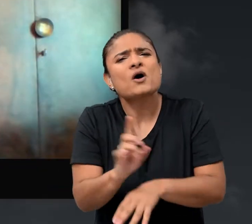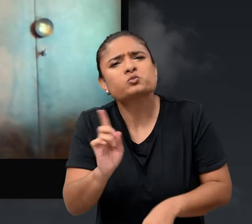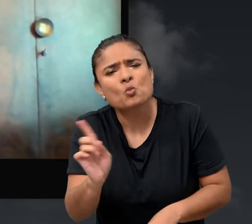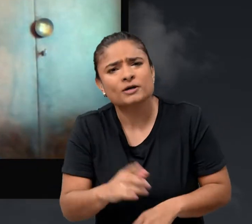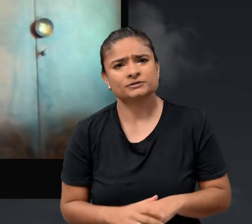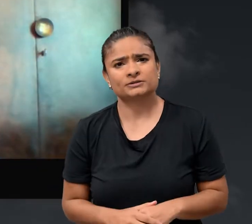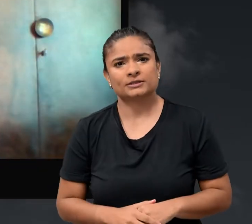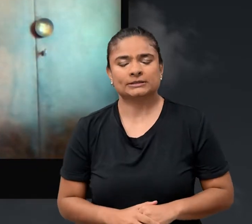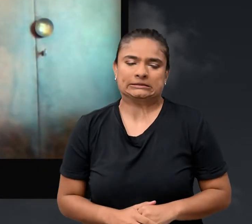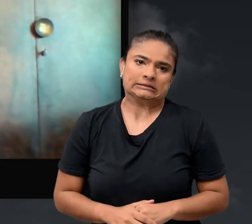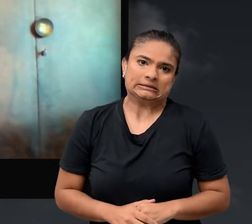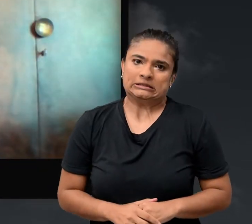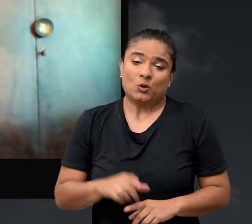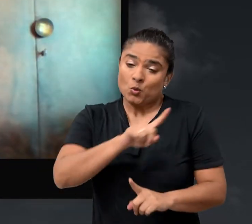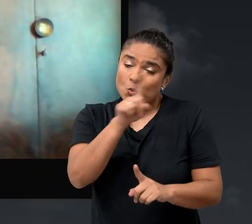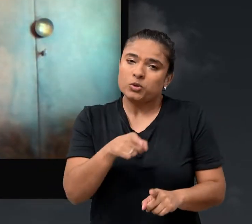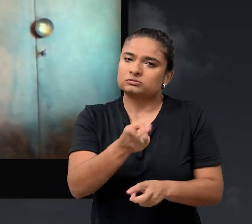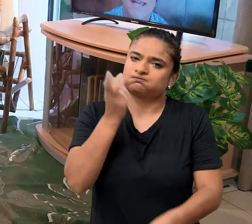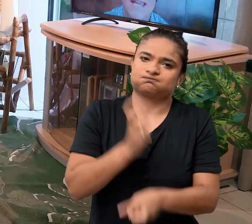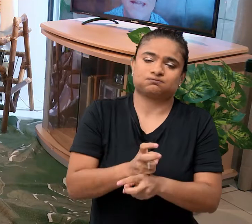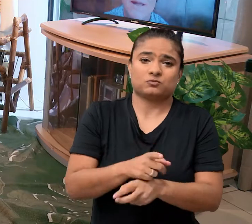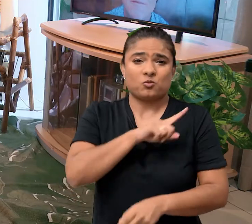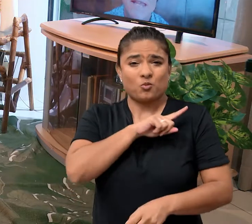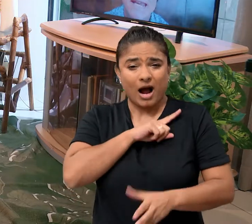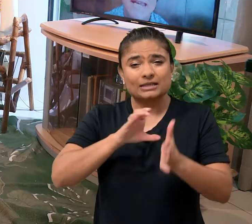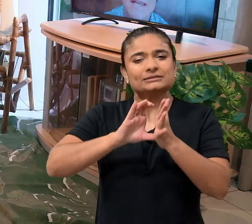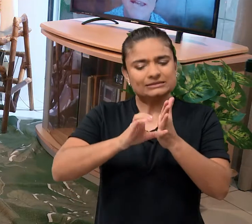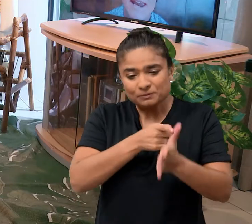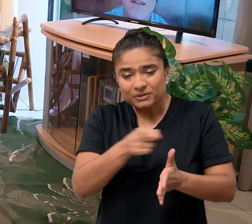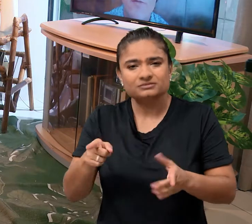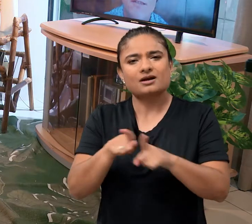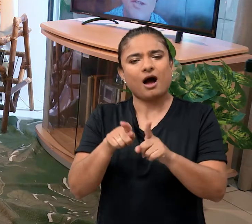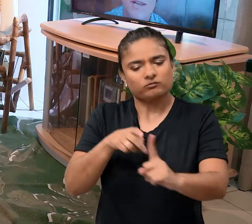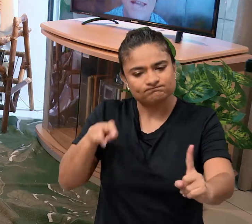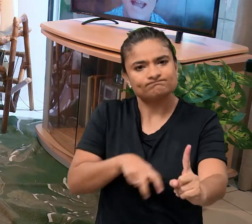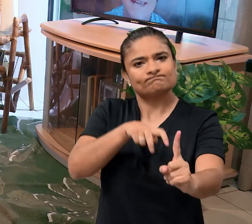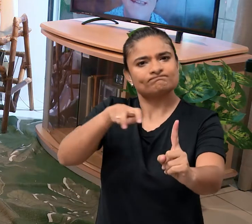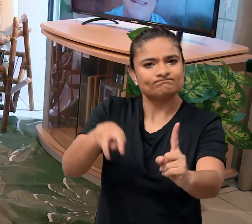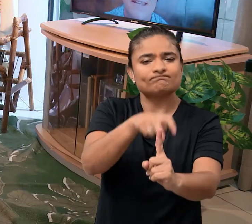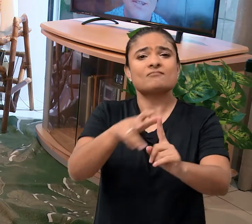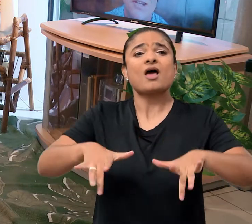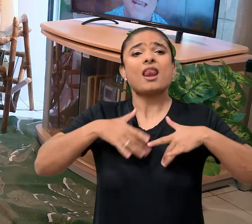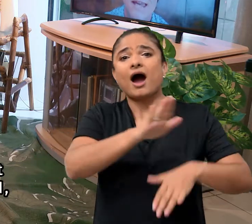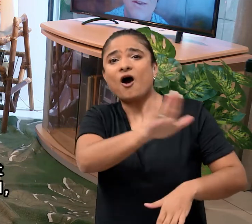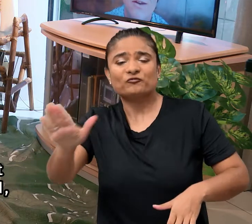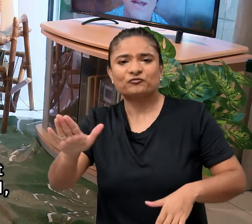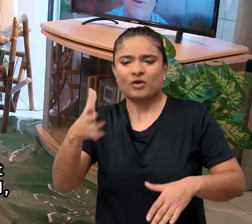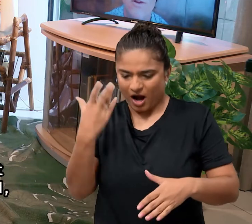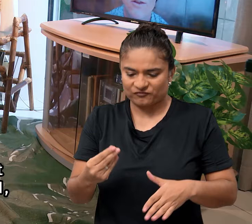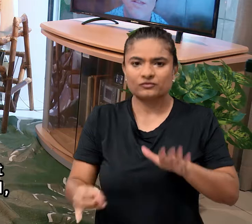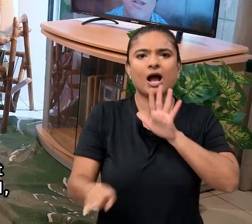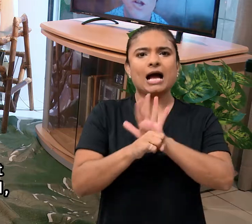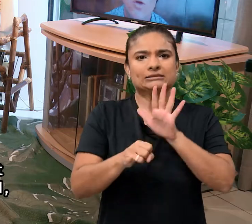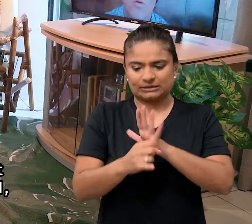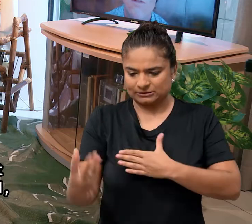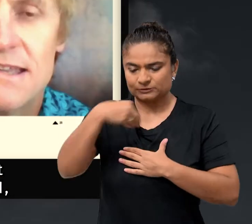question because, disability is a journey, but then life is a journey, identity is a journey. And, and I would